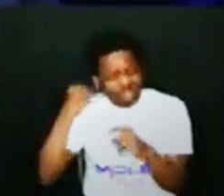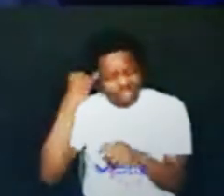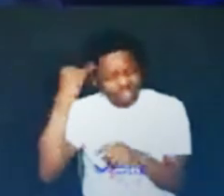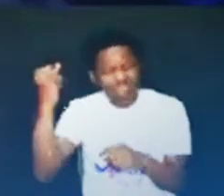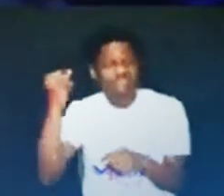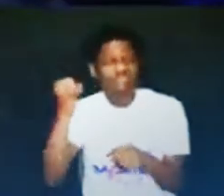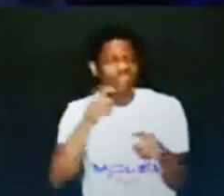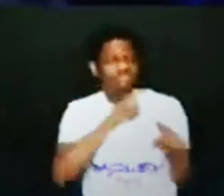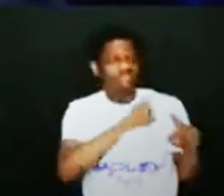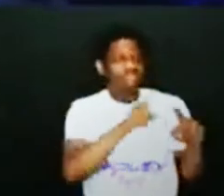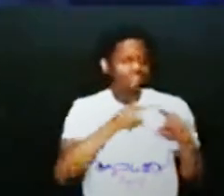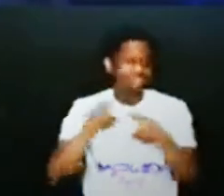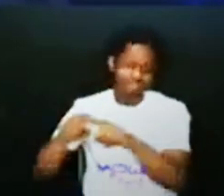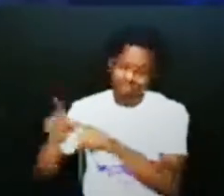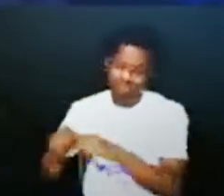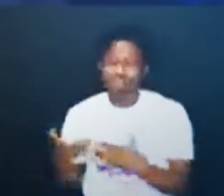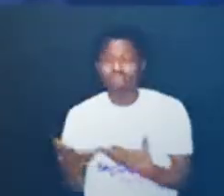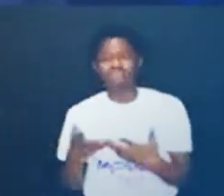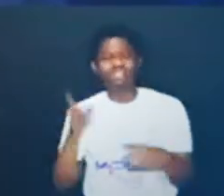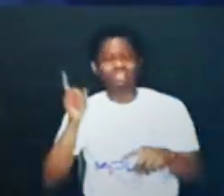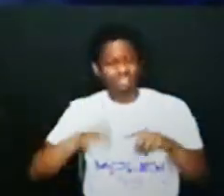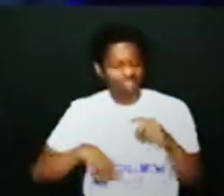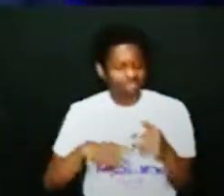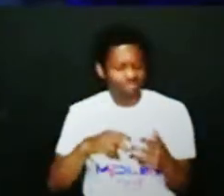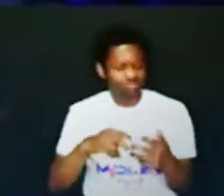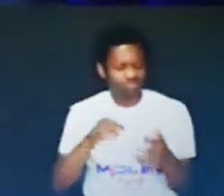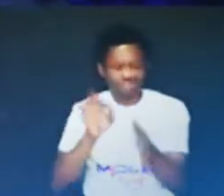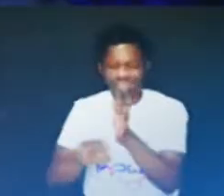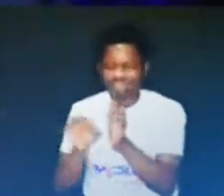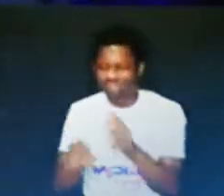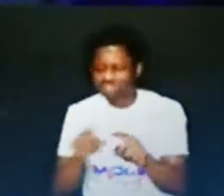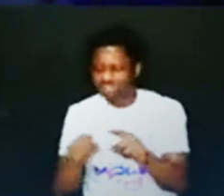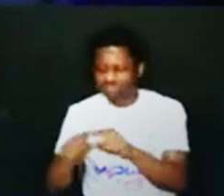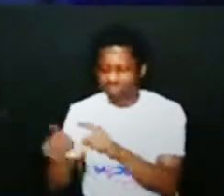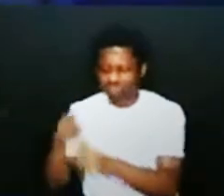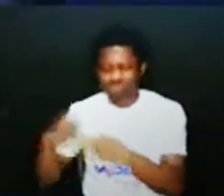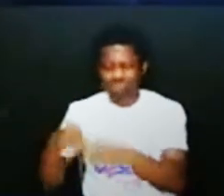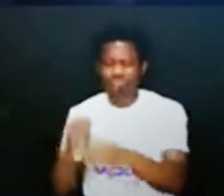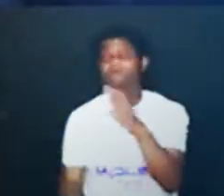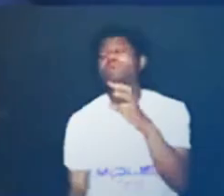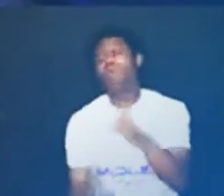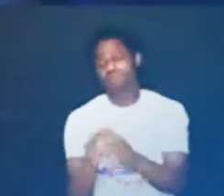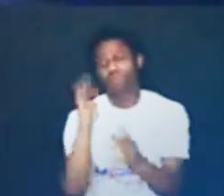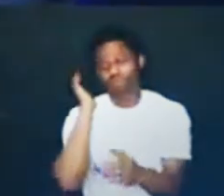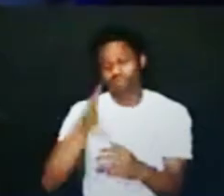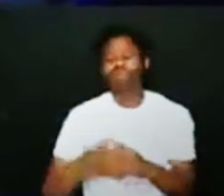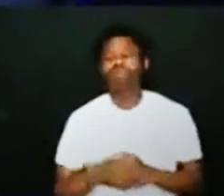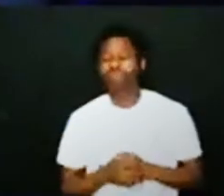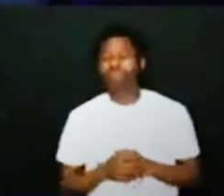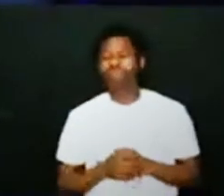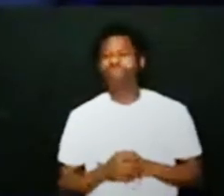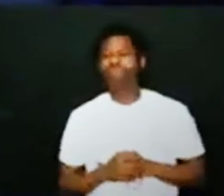that are innumerable, that you cannot number. Now we bet to me they say you ni kasiya ba